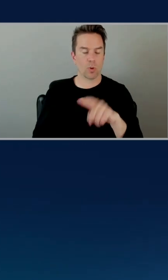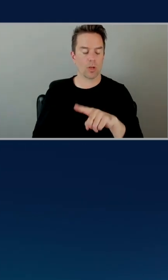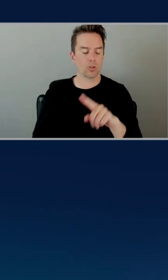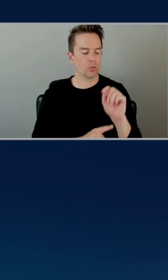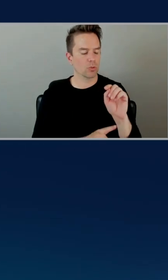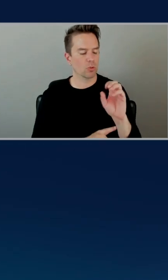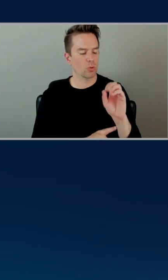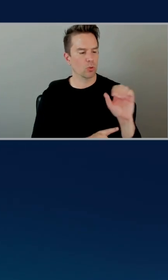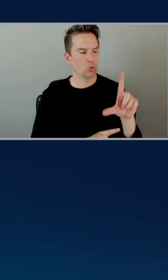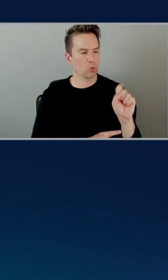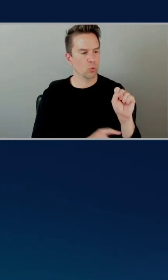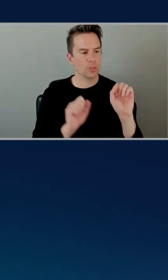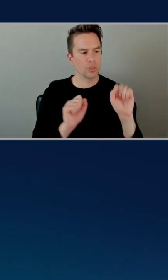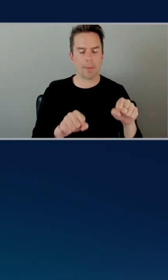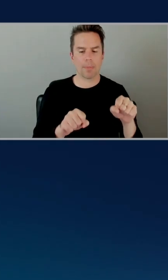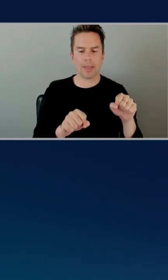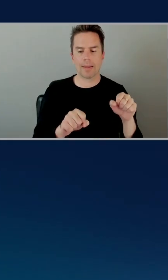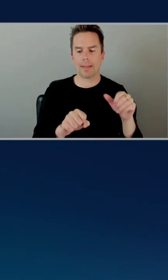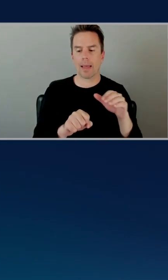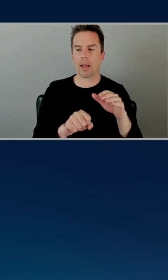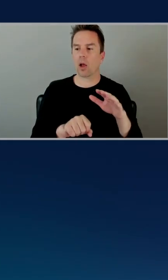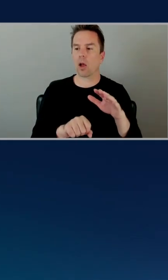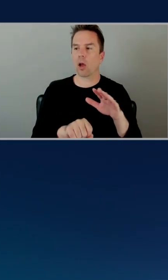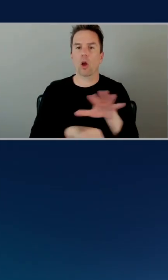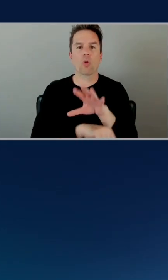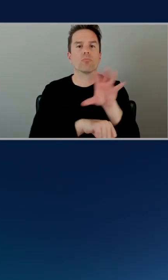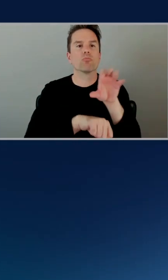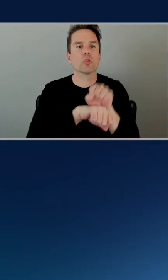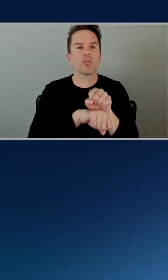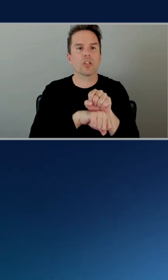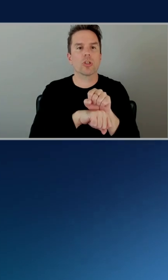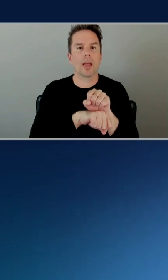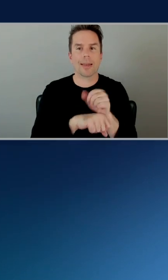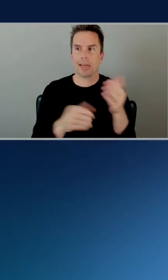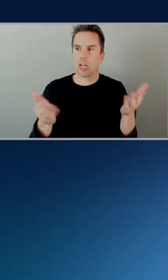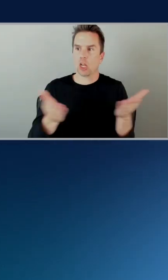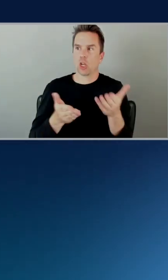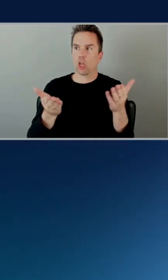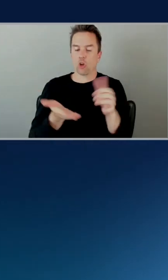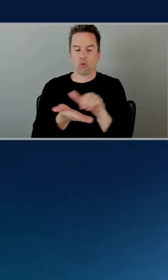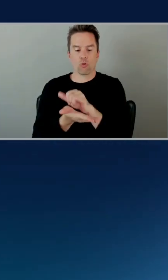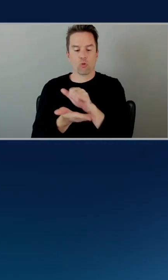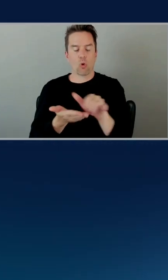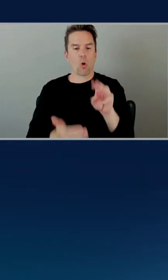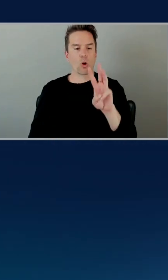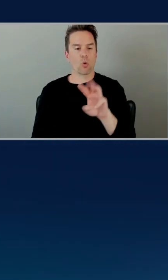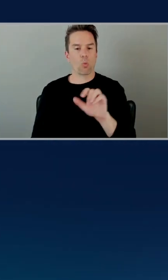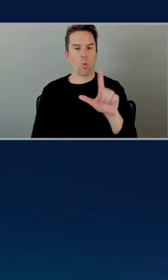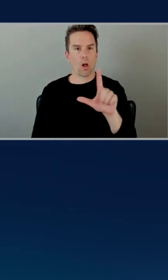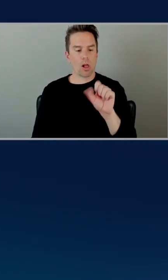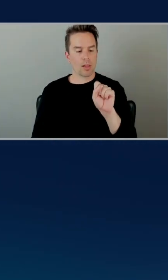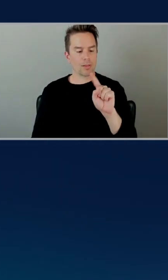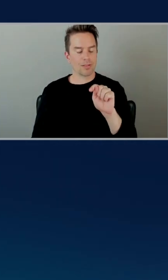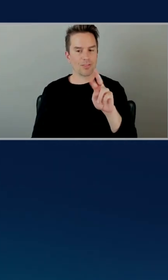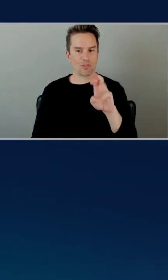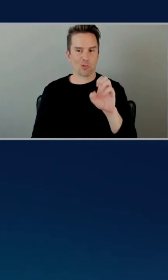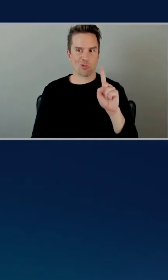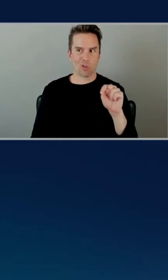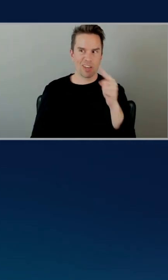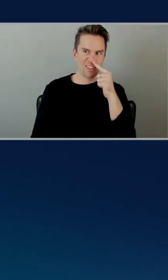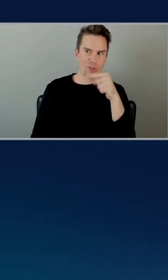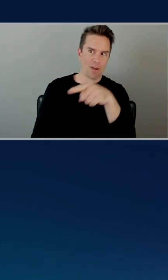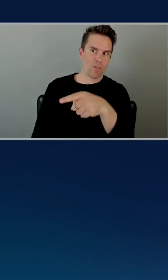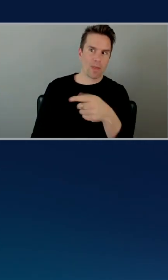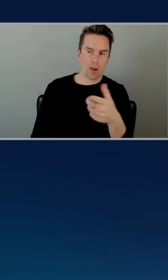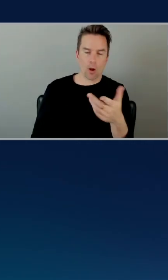book reservation. Or since we're here in New York and Wall Street is actually just down the street, right? You're right. Maybe get